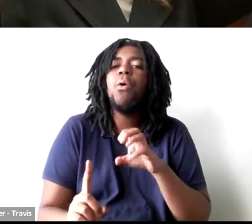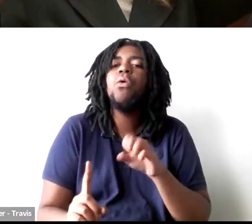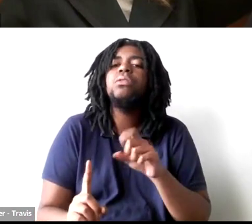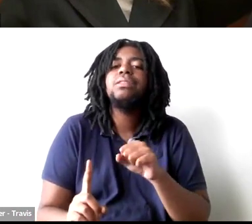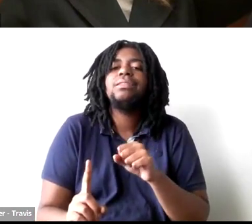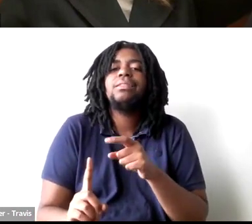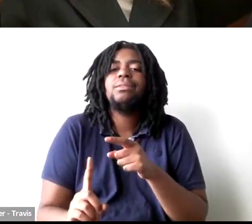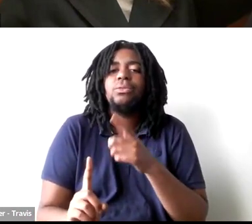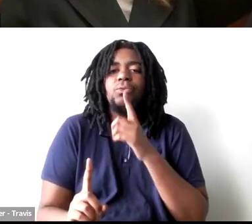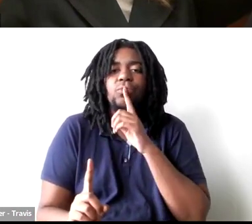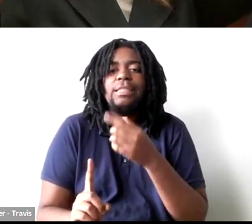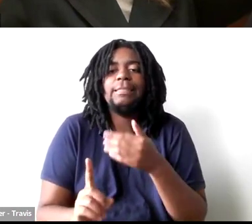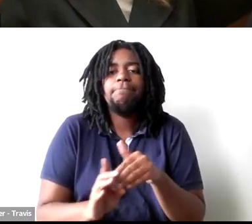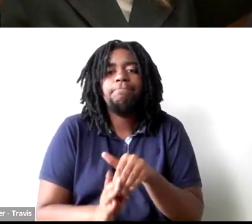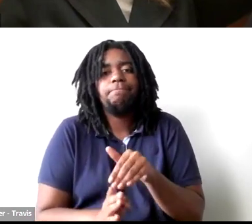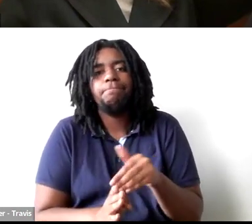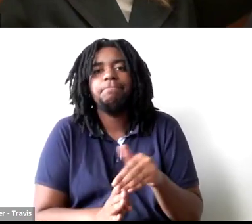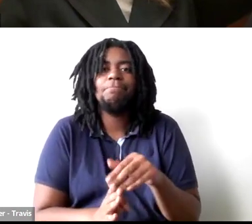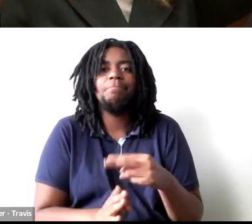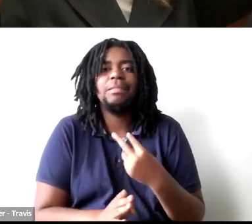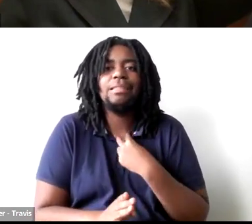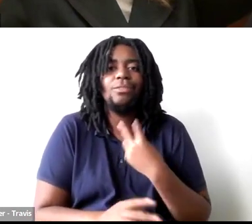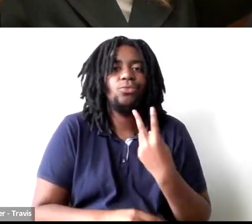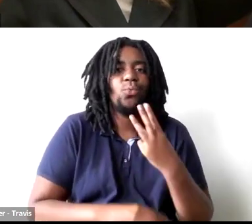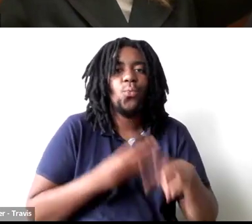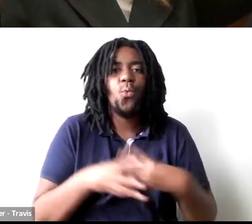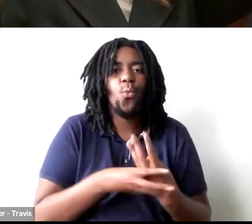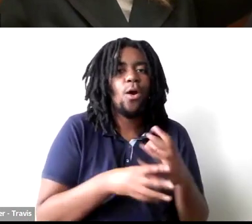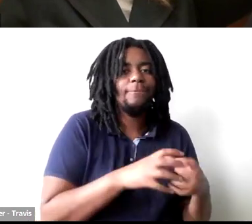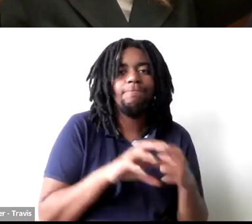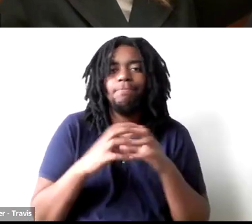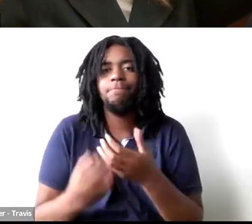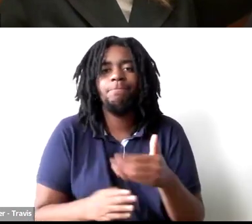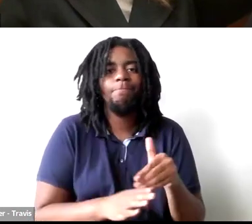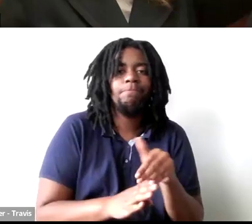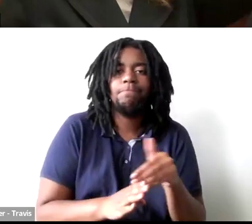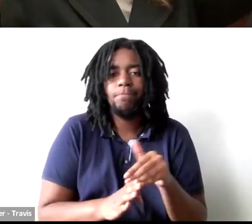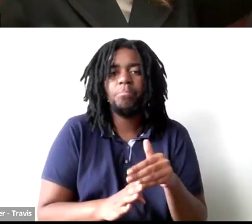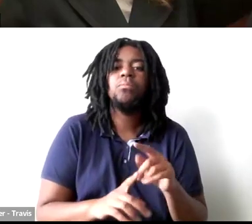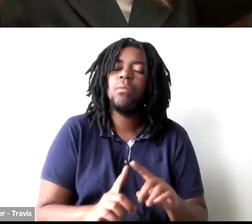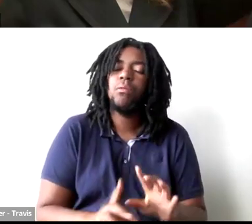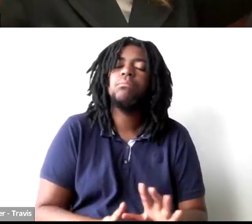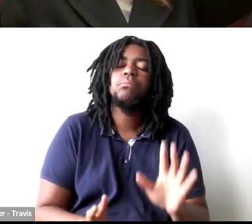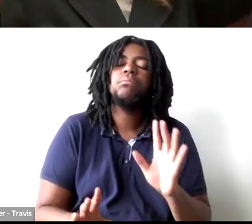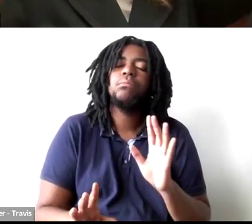in a way between two worlds. So, you know, but, you know, the more we learn